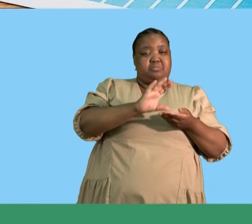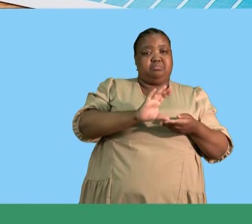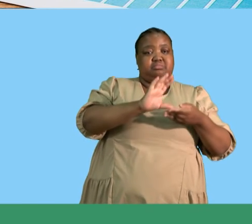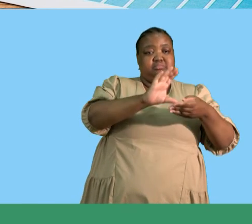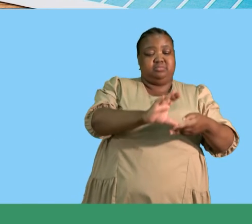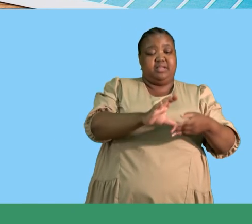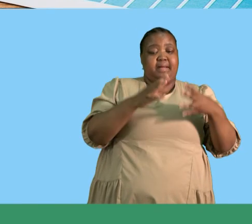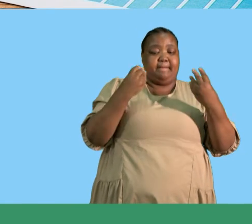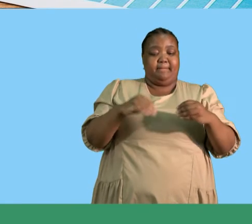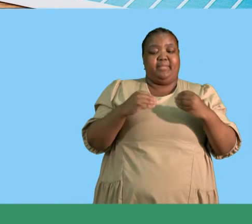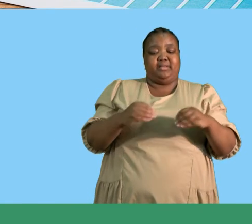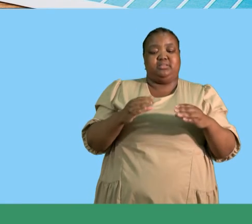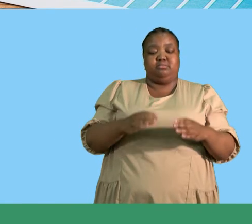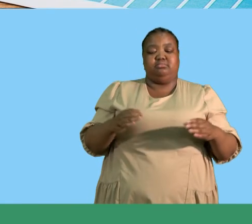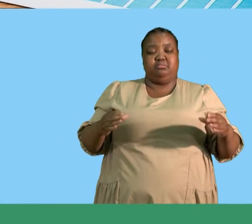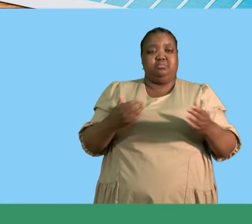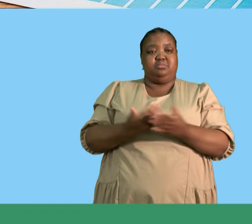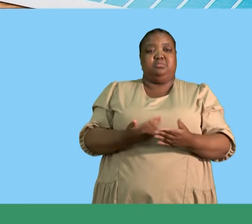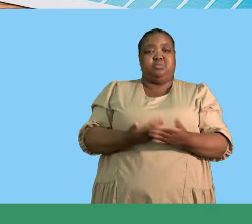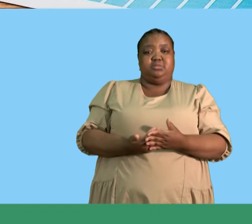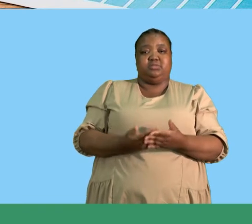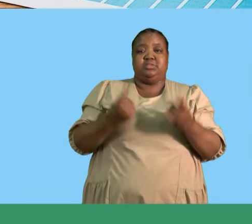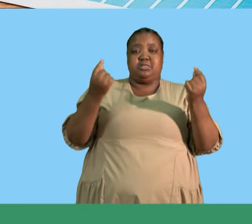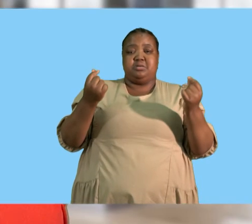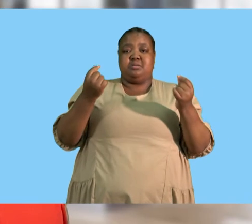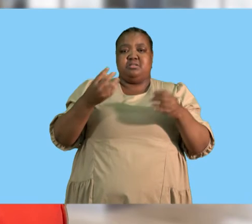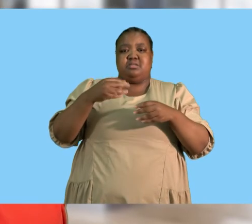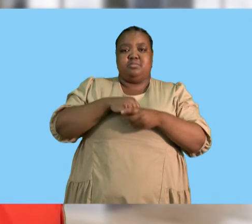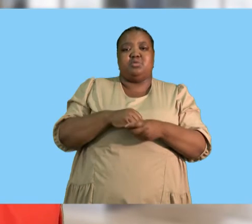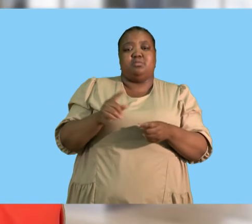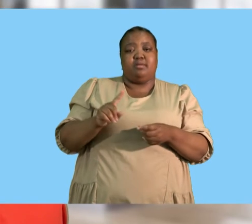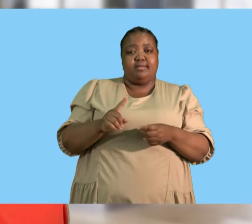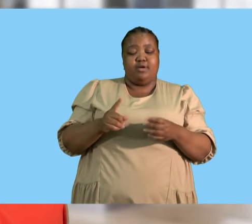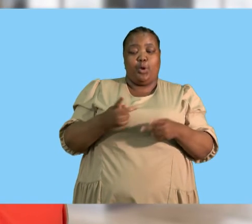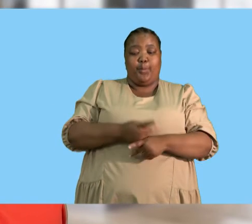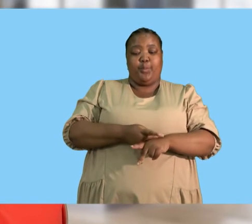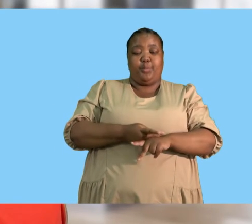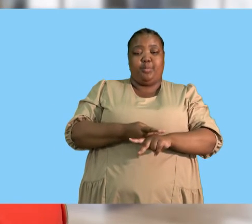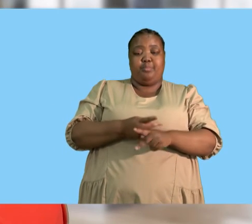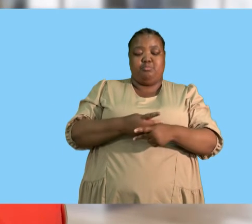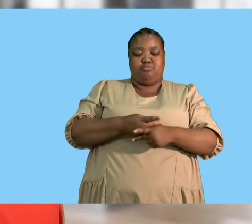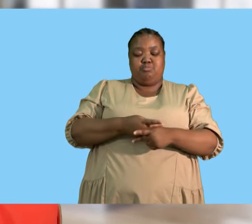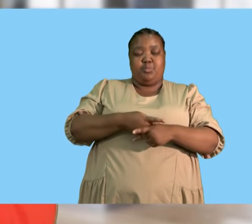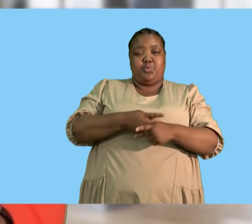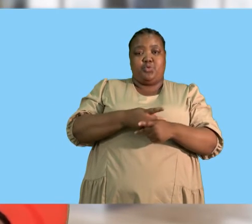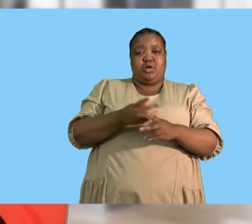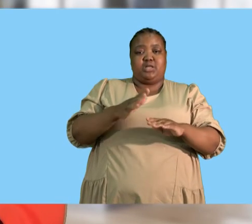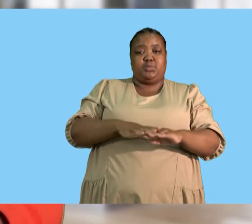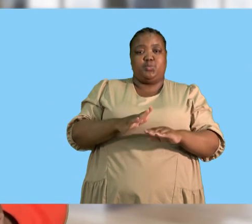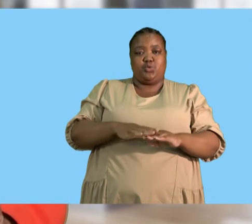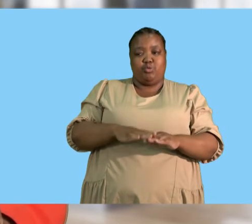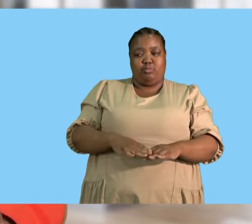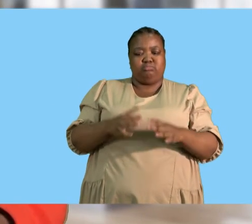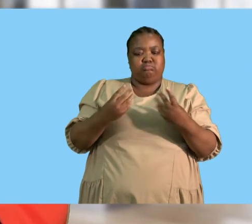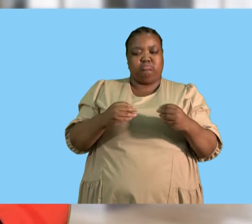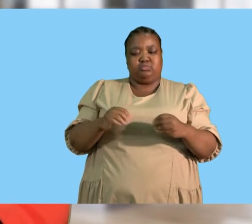so that you can grow the business. Now this will include producing more products or even having franchises